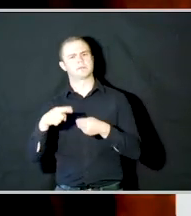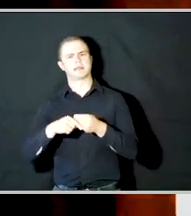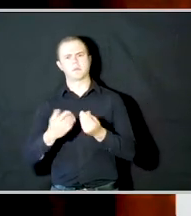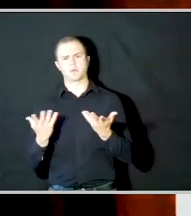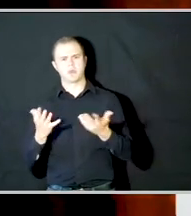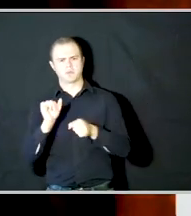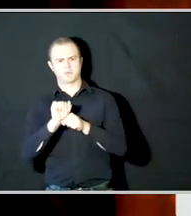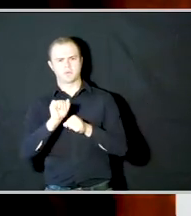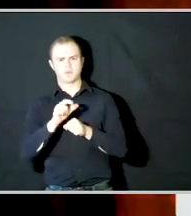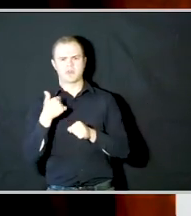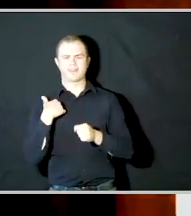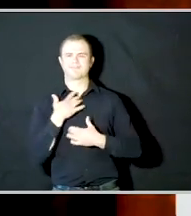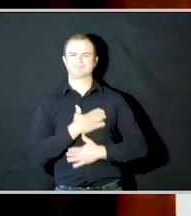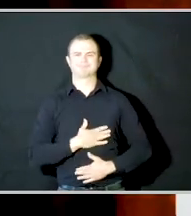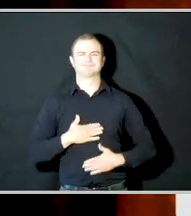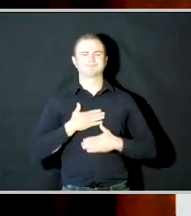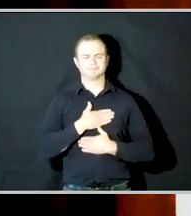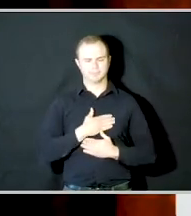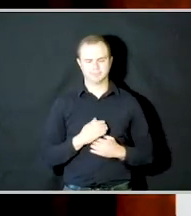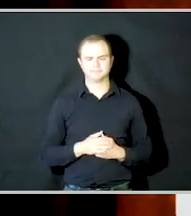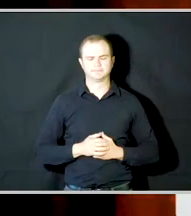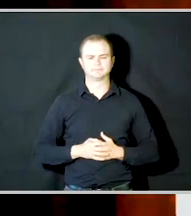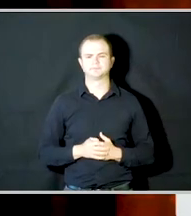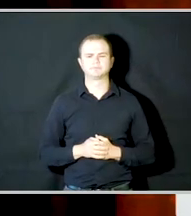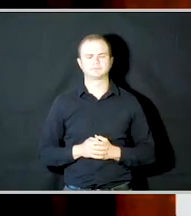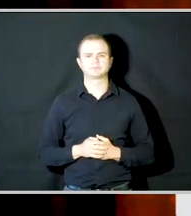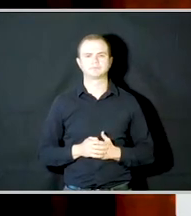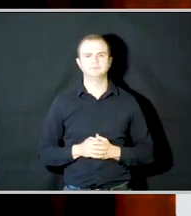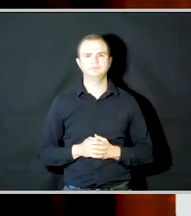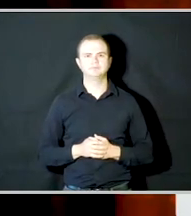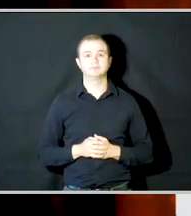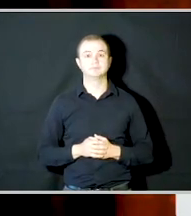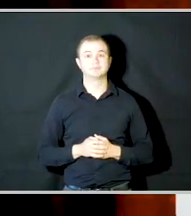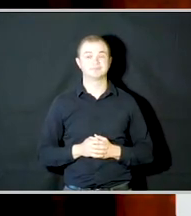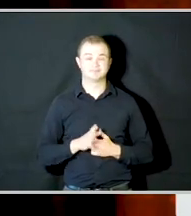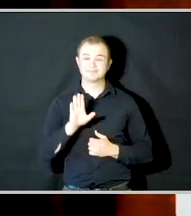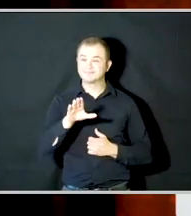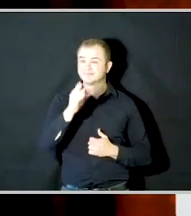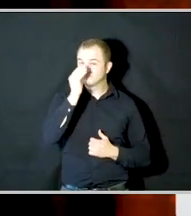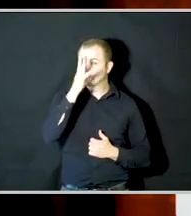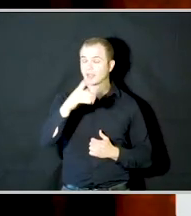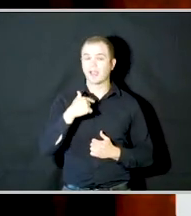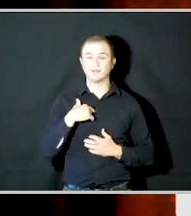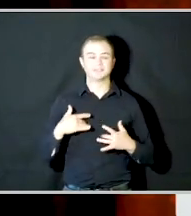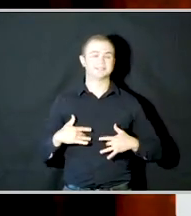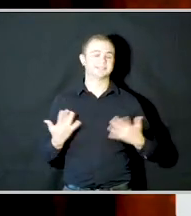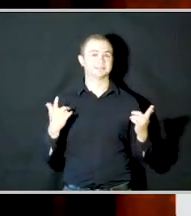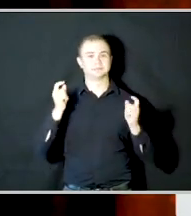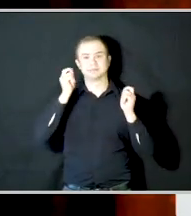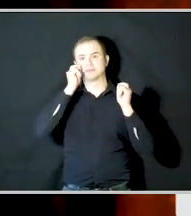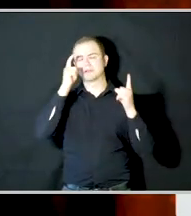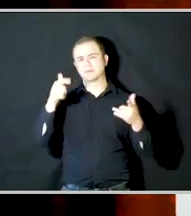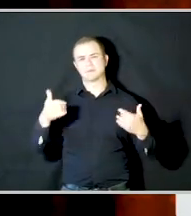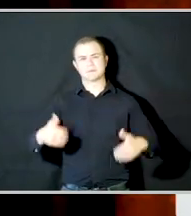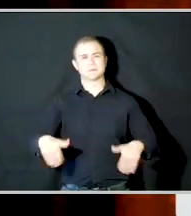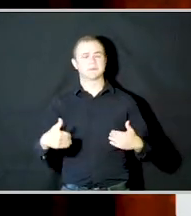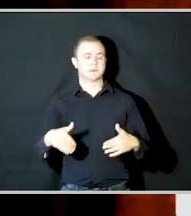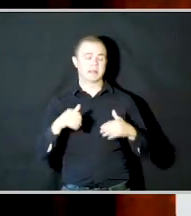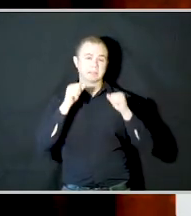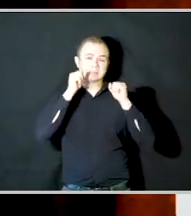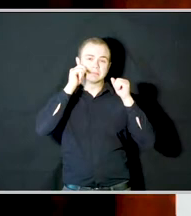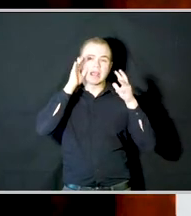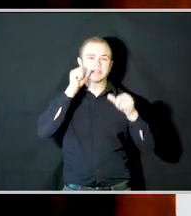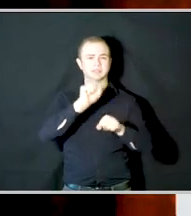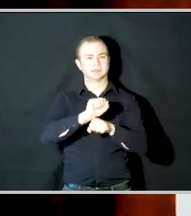jury. And I just wanted to say I was really pleasantly surprised to see the amazing work that came from